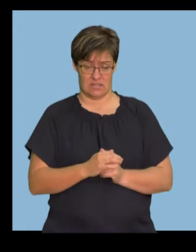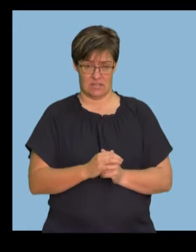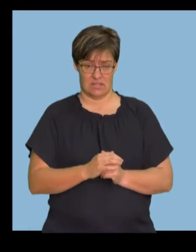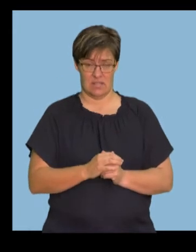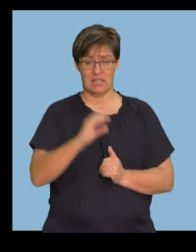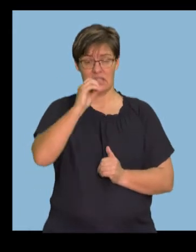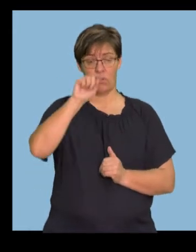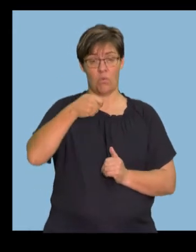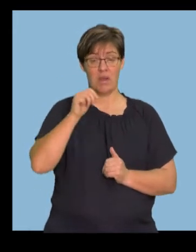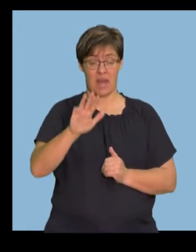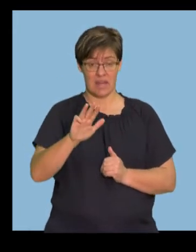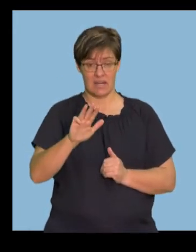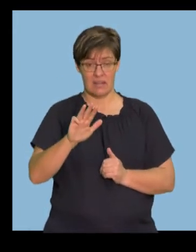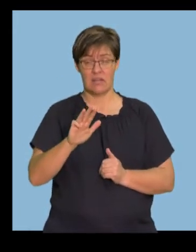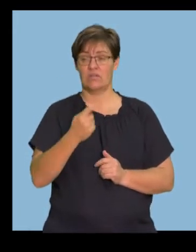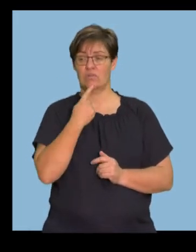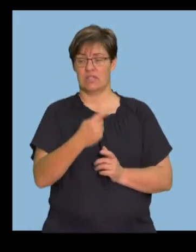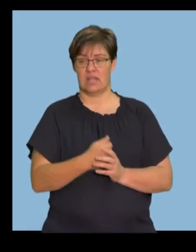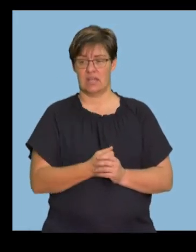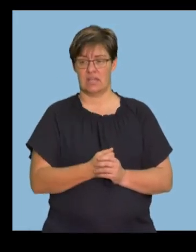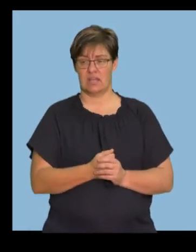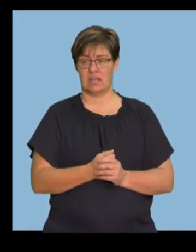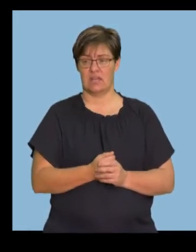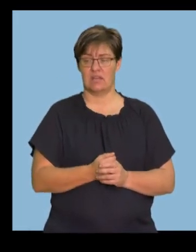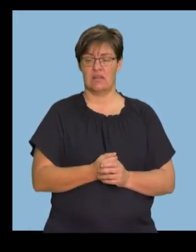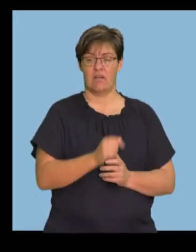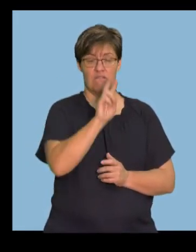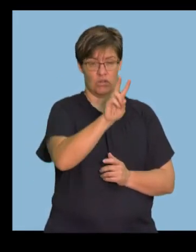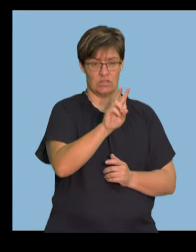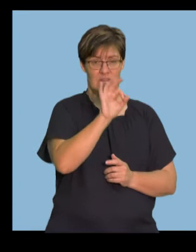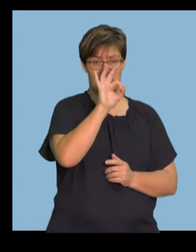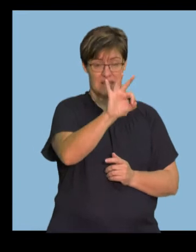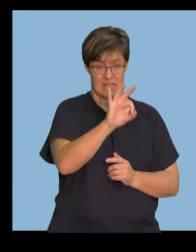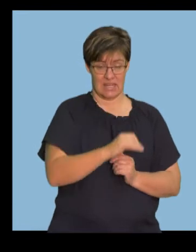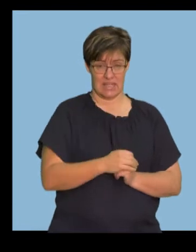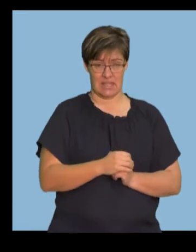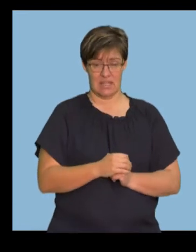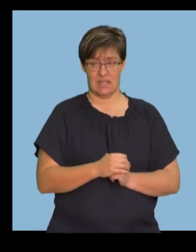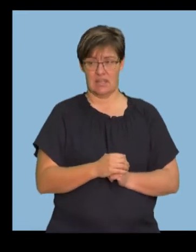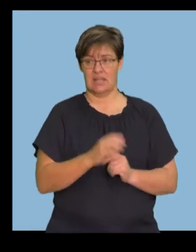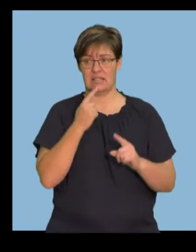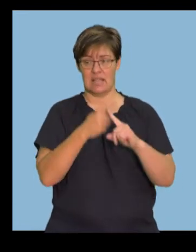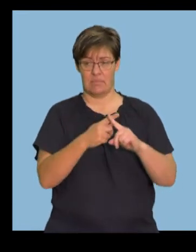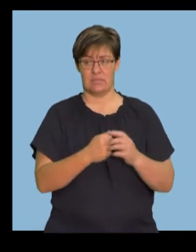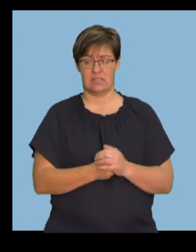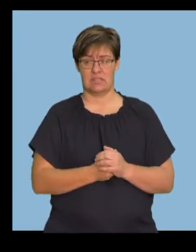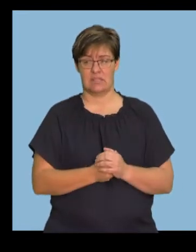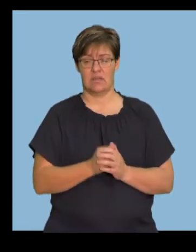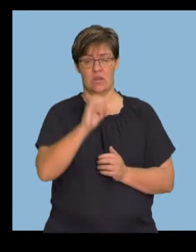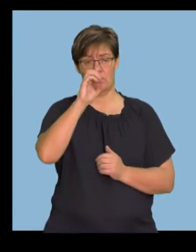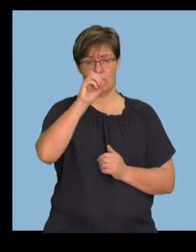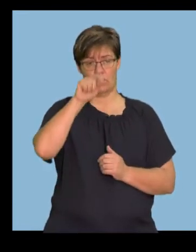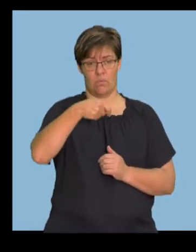So actually this 0.9, we got it from saying, what's the voltage reading? It was 3 volts, and then the current